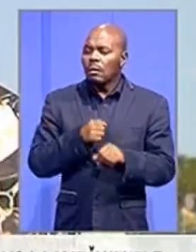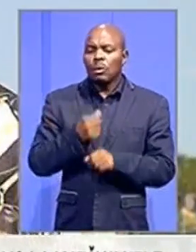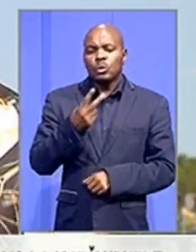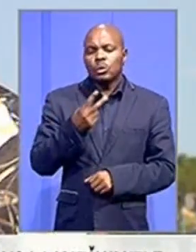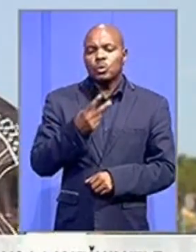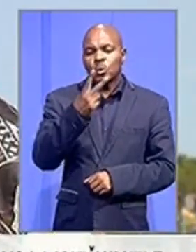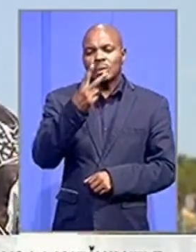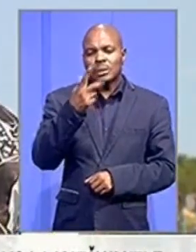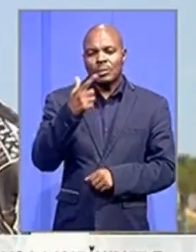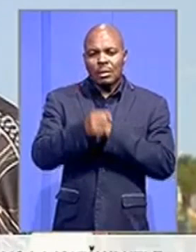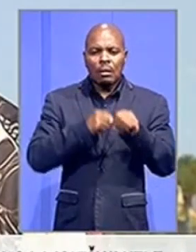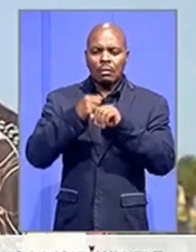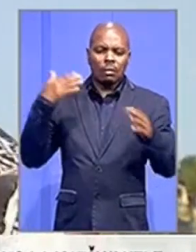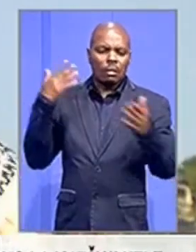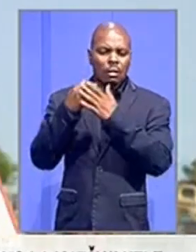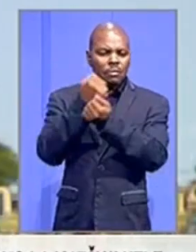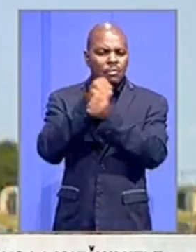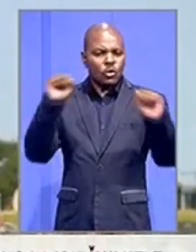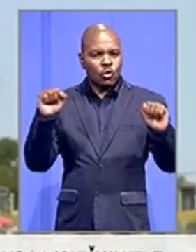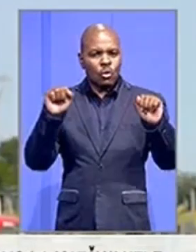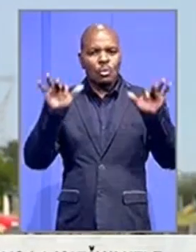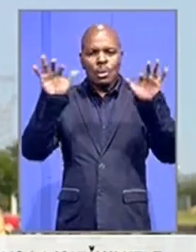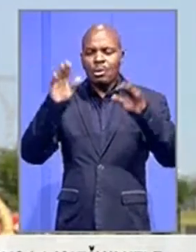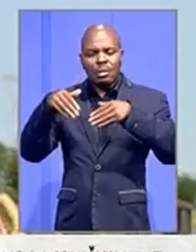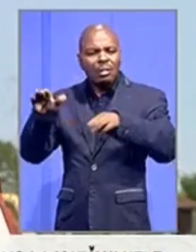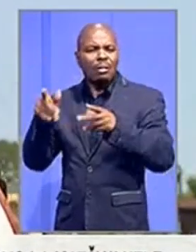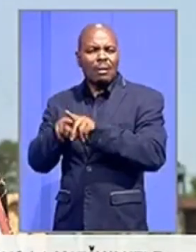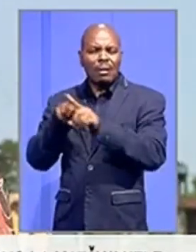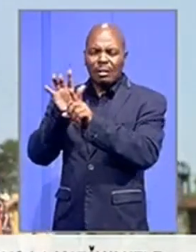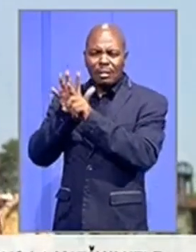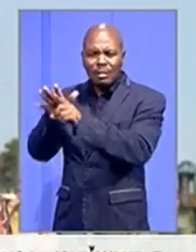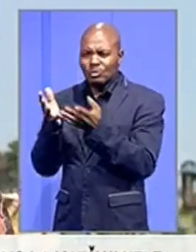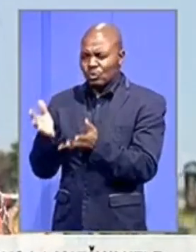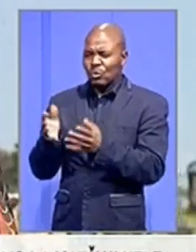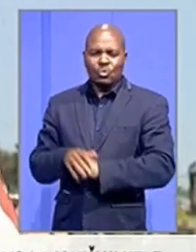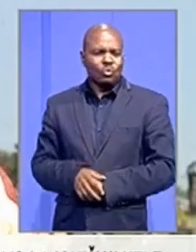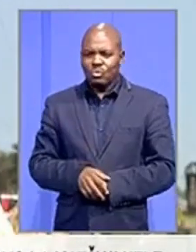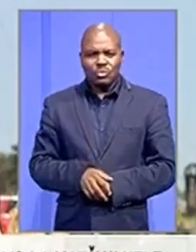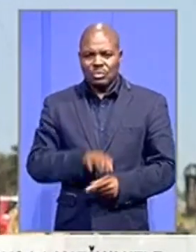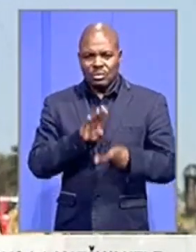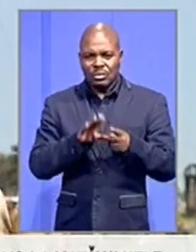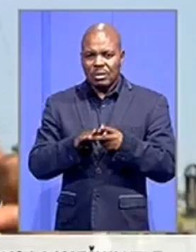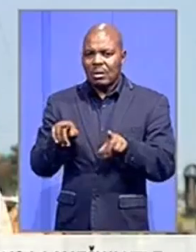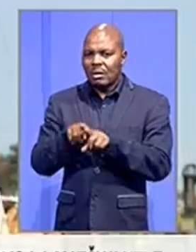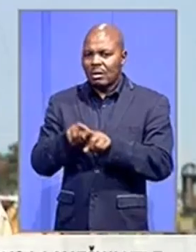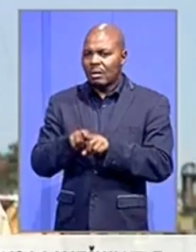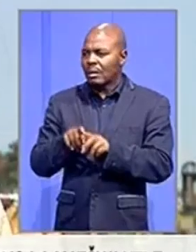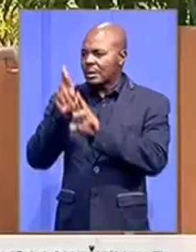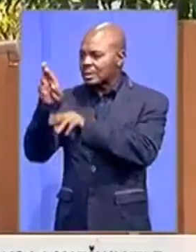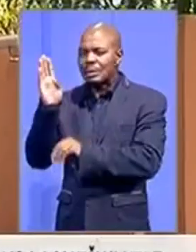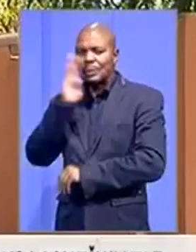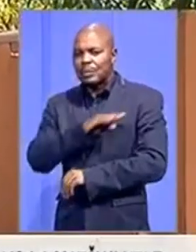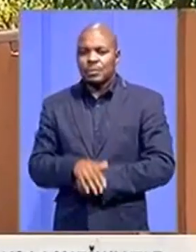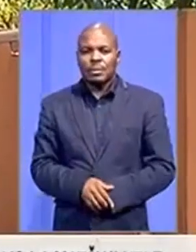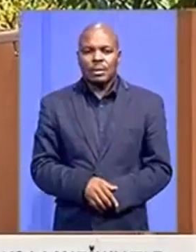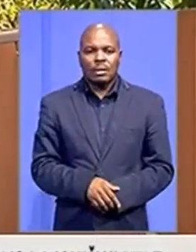27 years into democracy, people are still being chased, undignified. People are still being treated with no respect. We